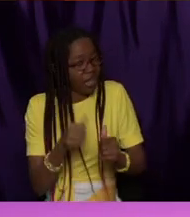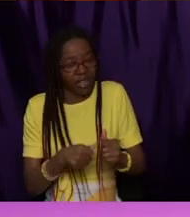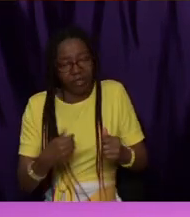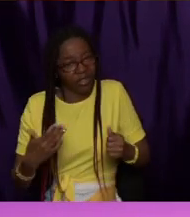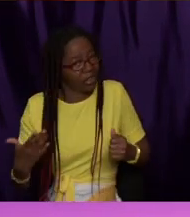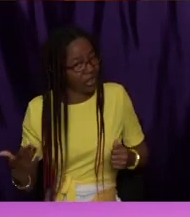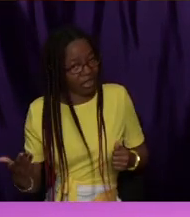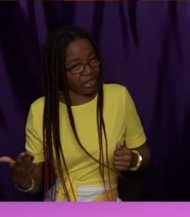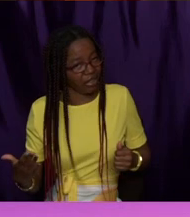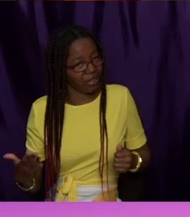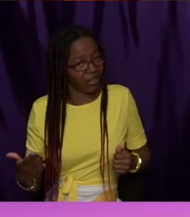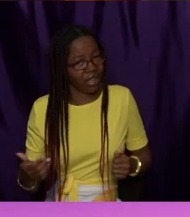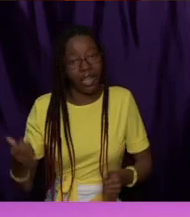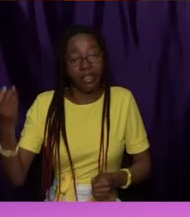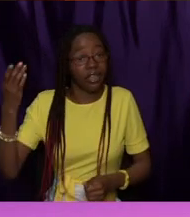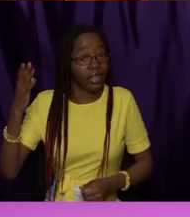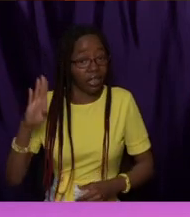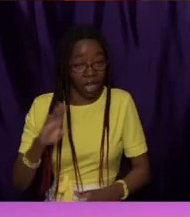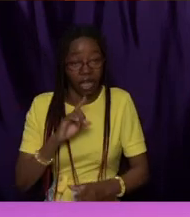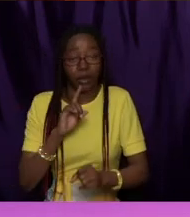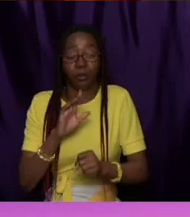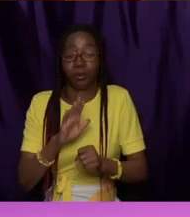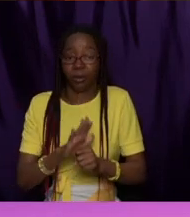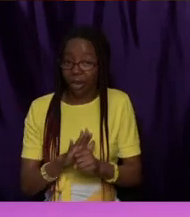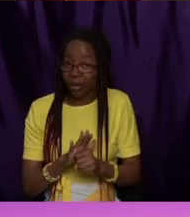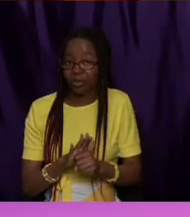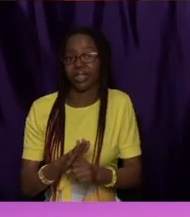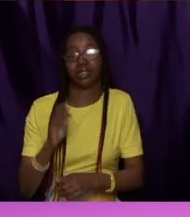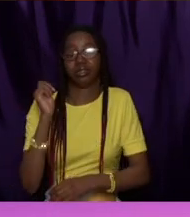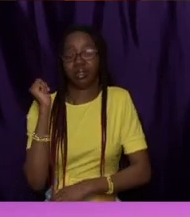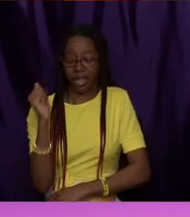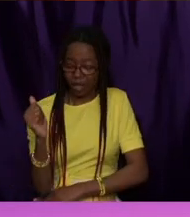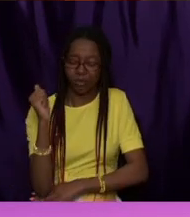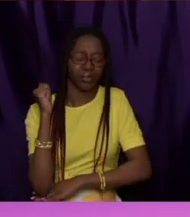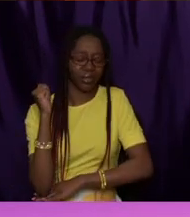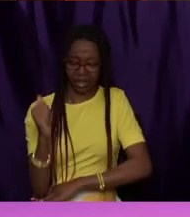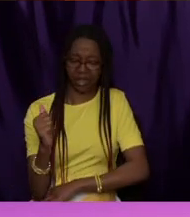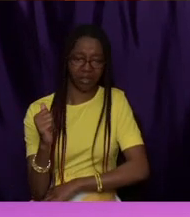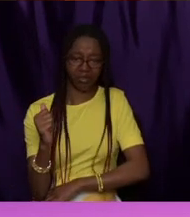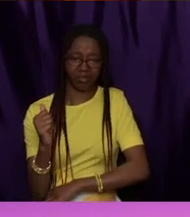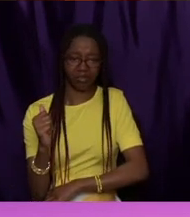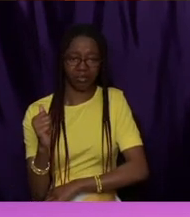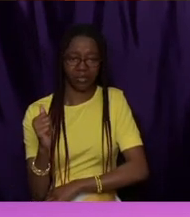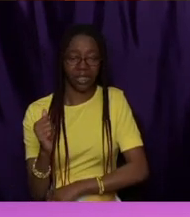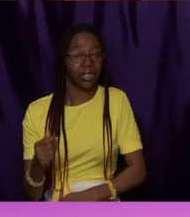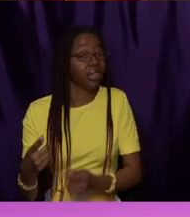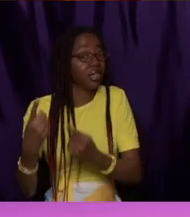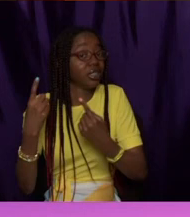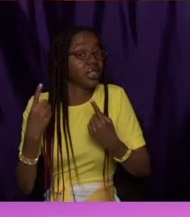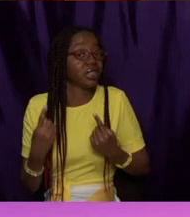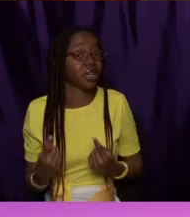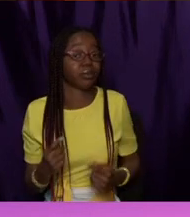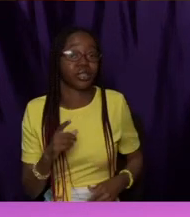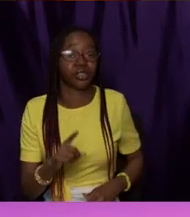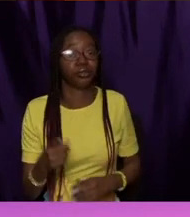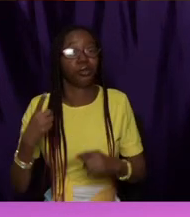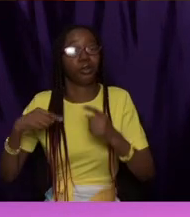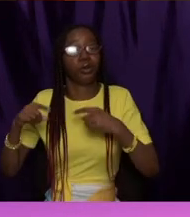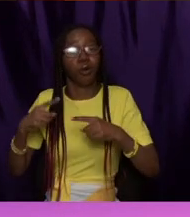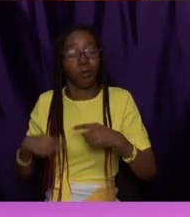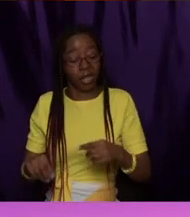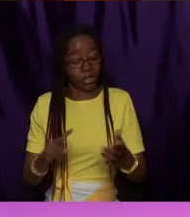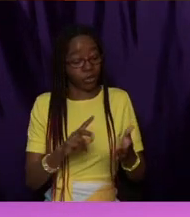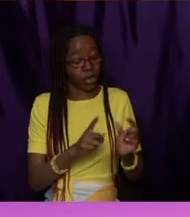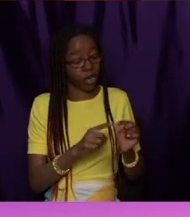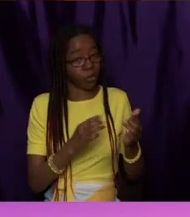everything that God promised Abraham, it's coming to you. Go back to our text. The